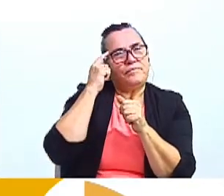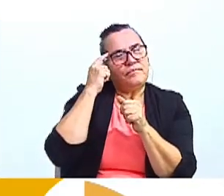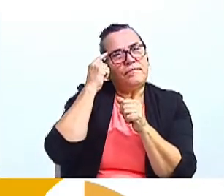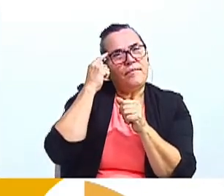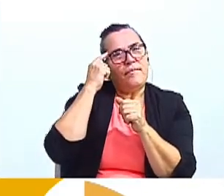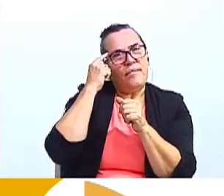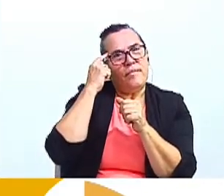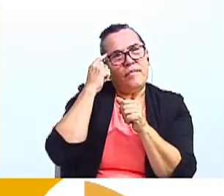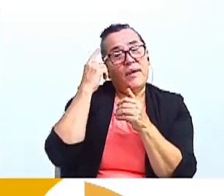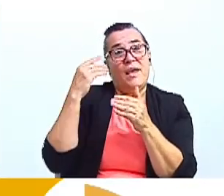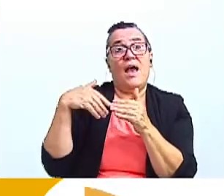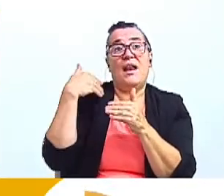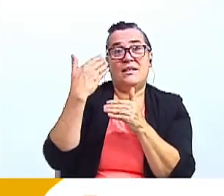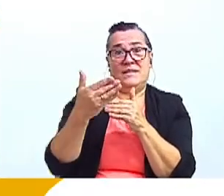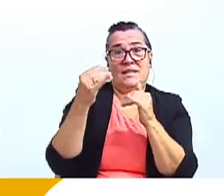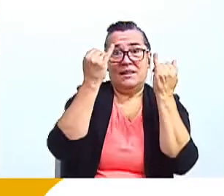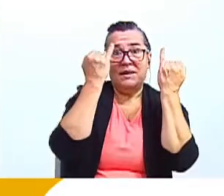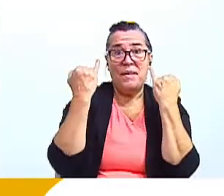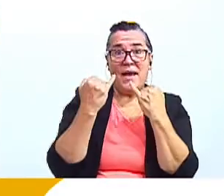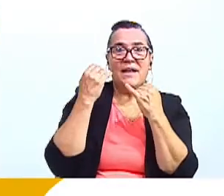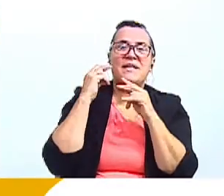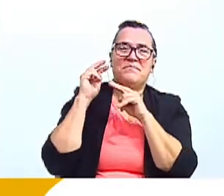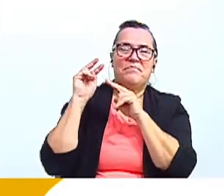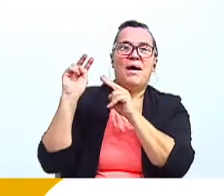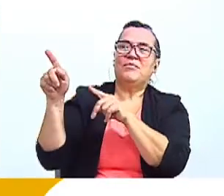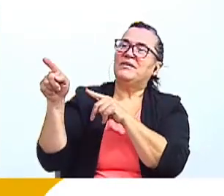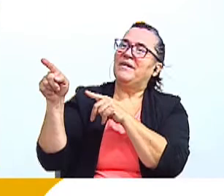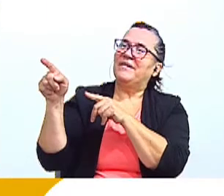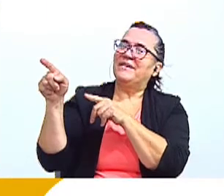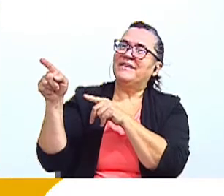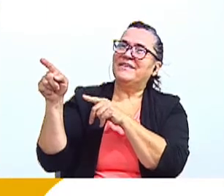that and look at the following images and pictures.